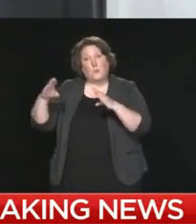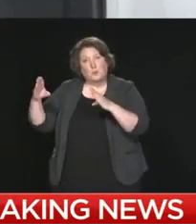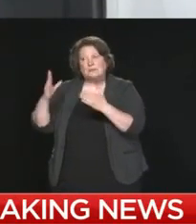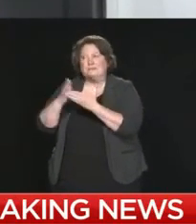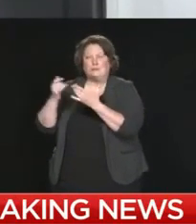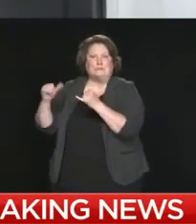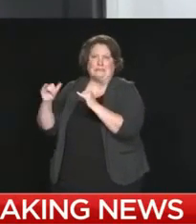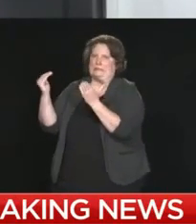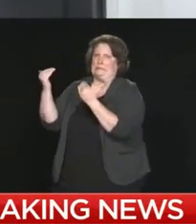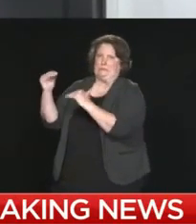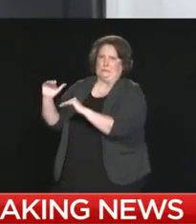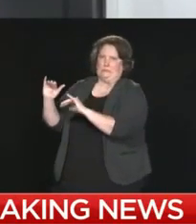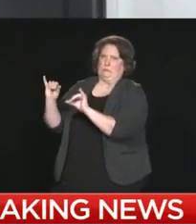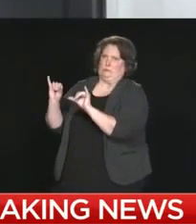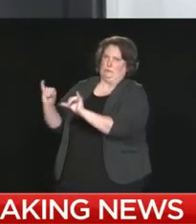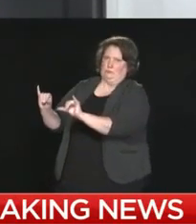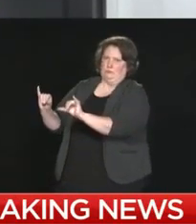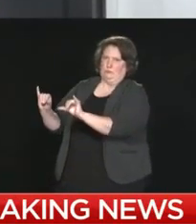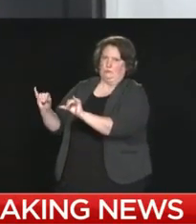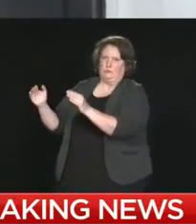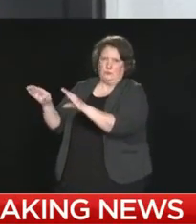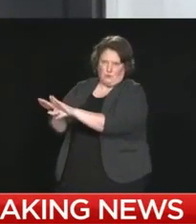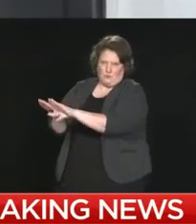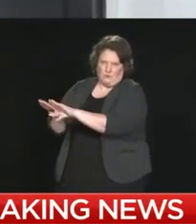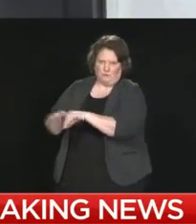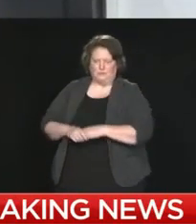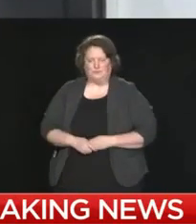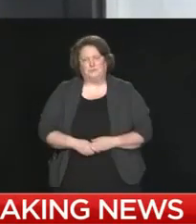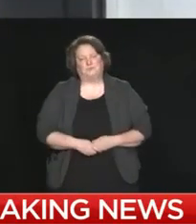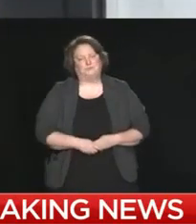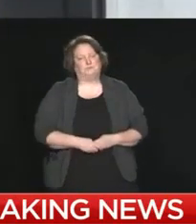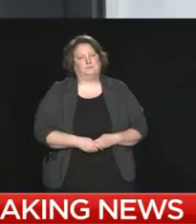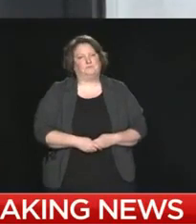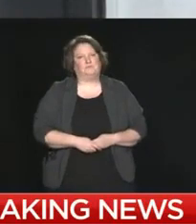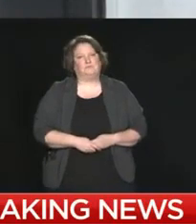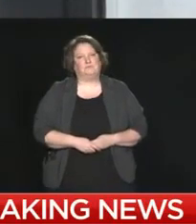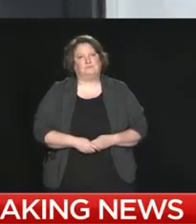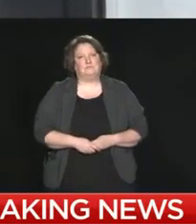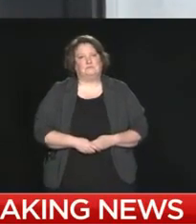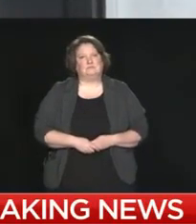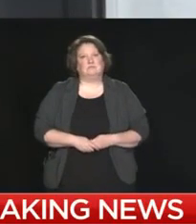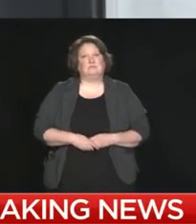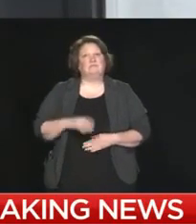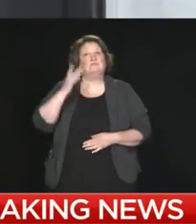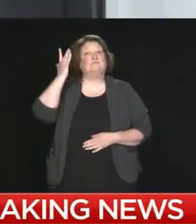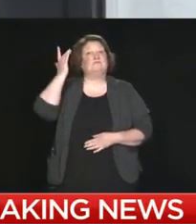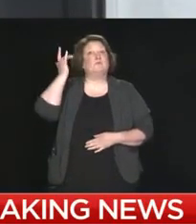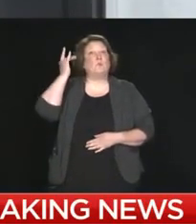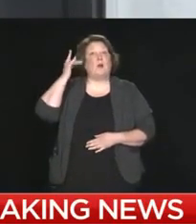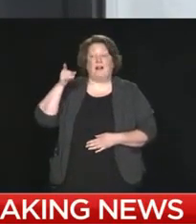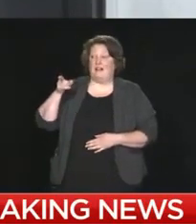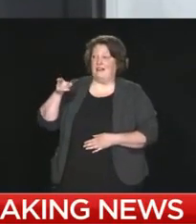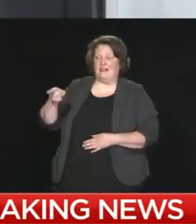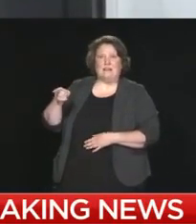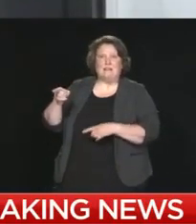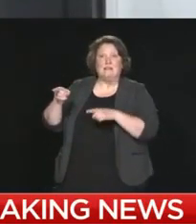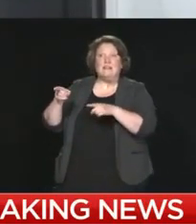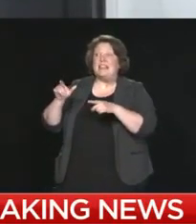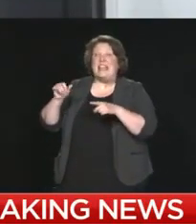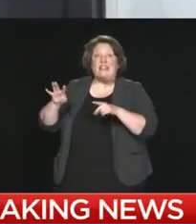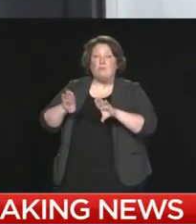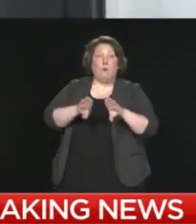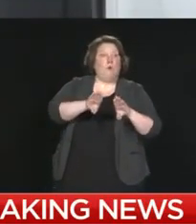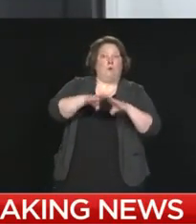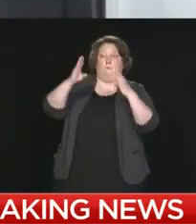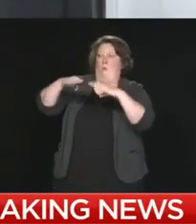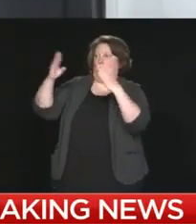and testing. We have to make sure that our healthcare professionals have the required tools to administer a greater number of tests and